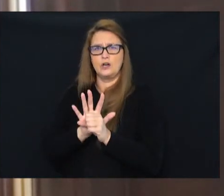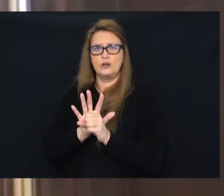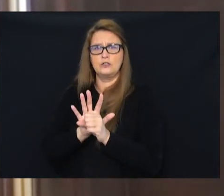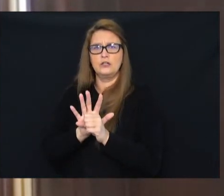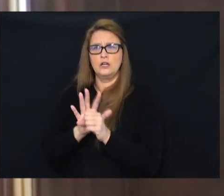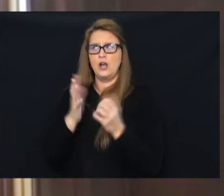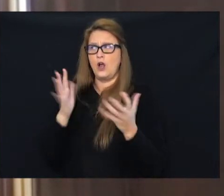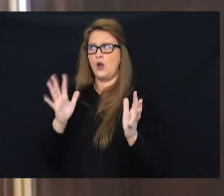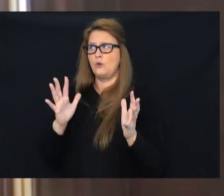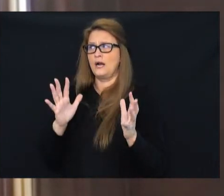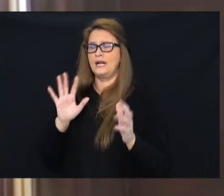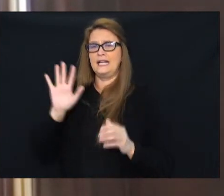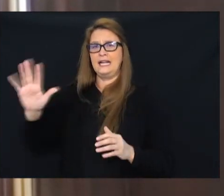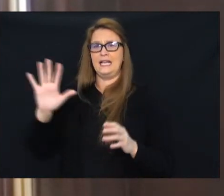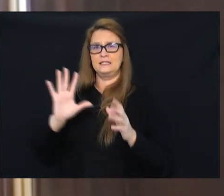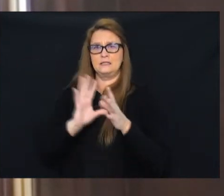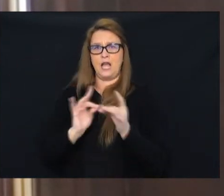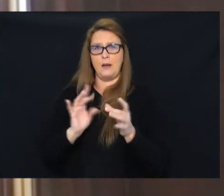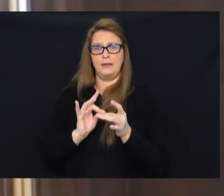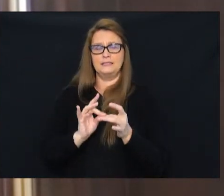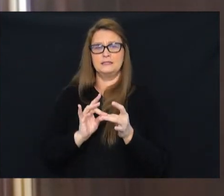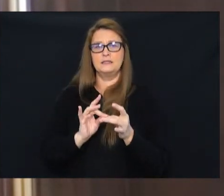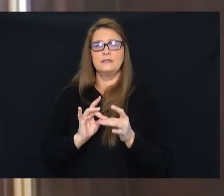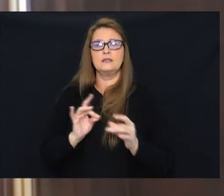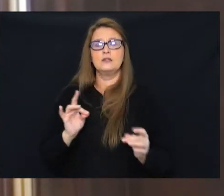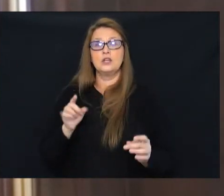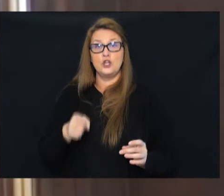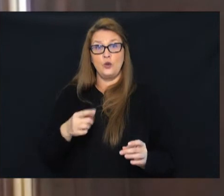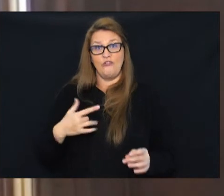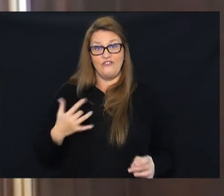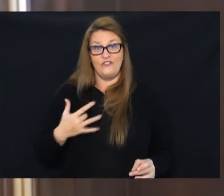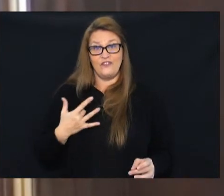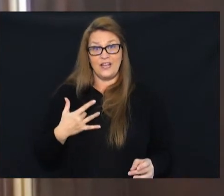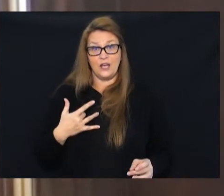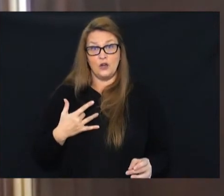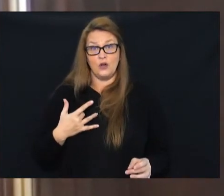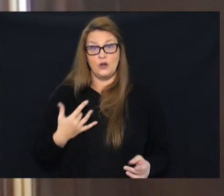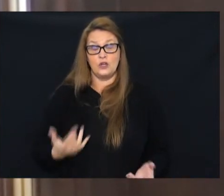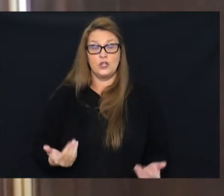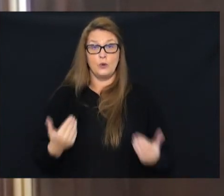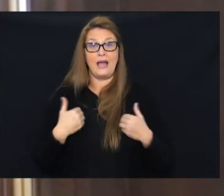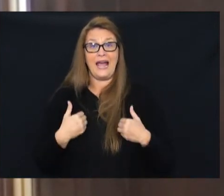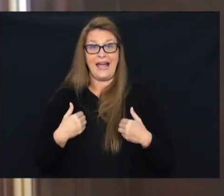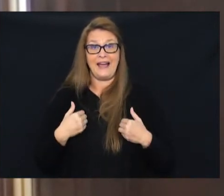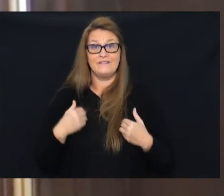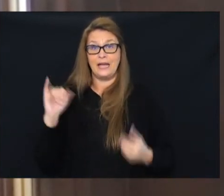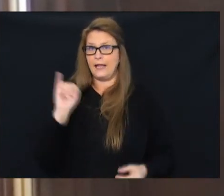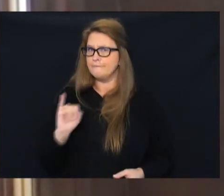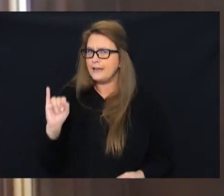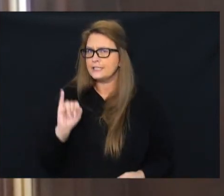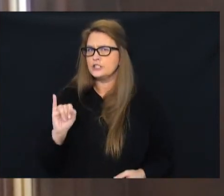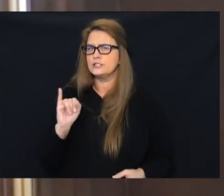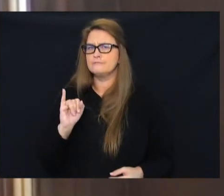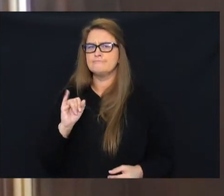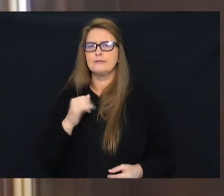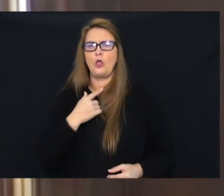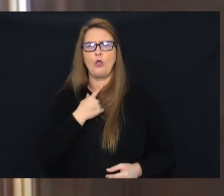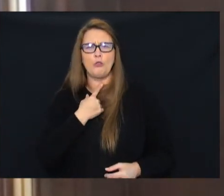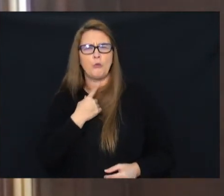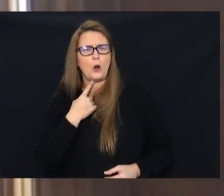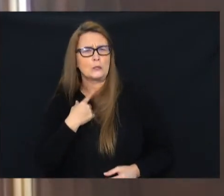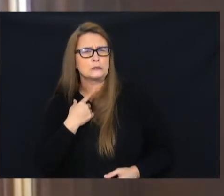his opening remarks, that if you do feel like you have an infection, a scratchy